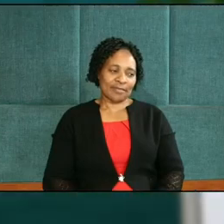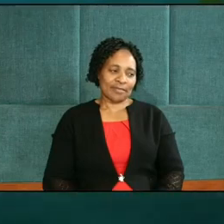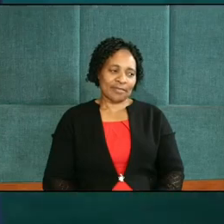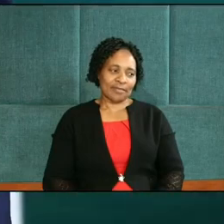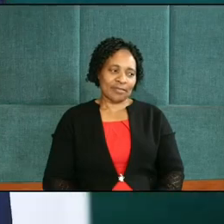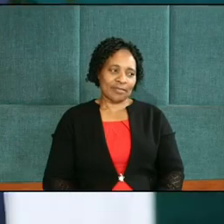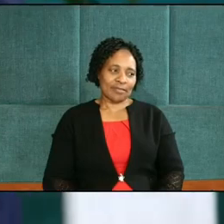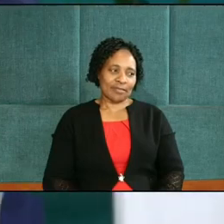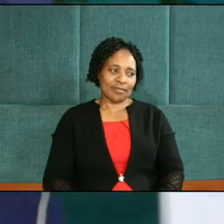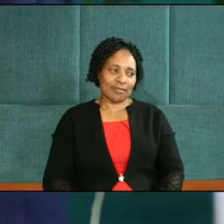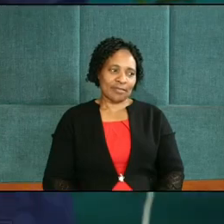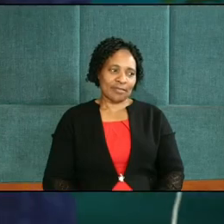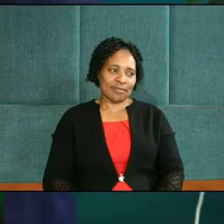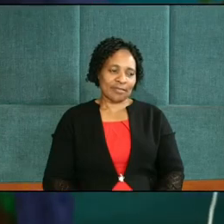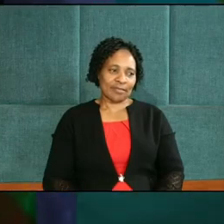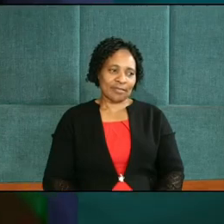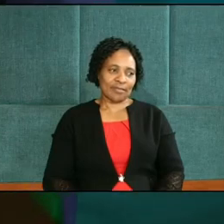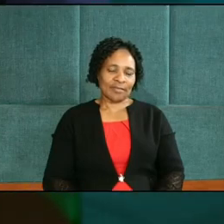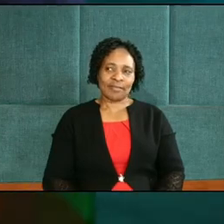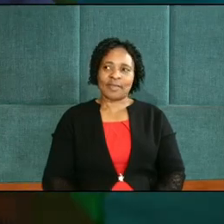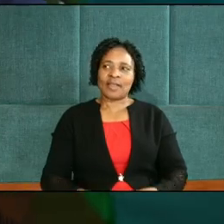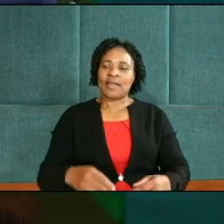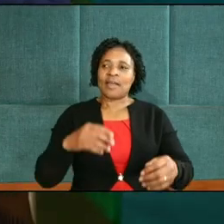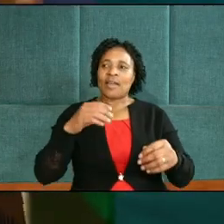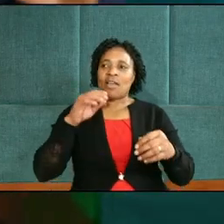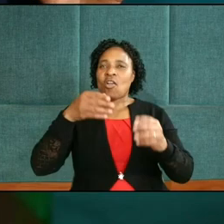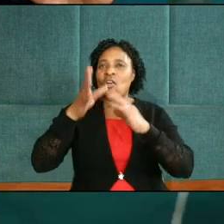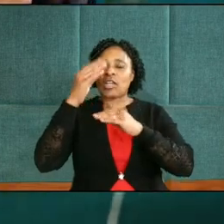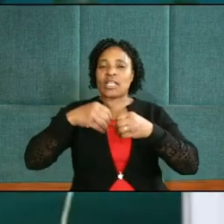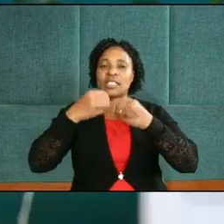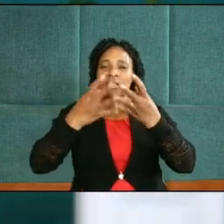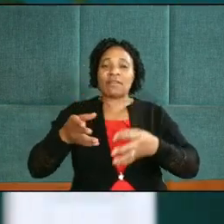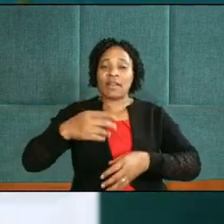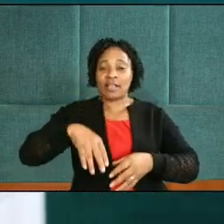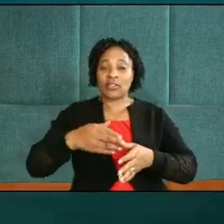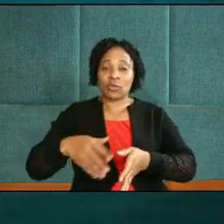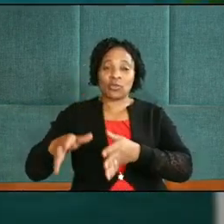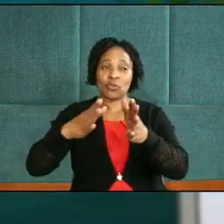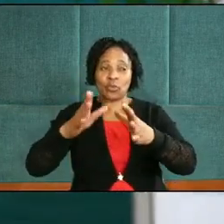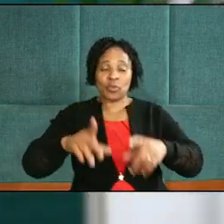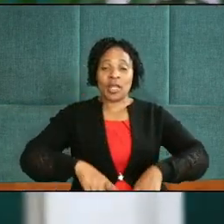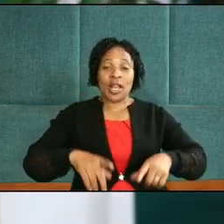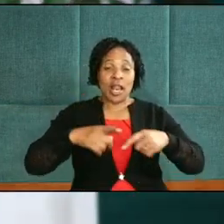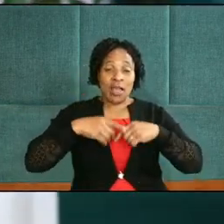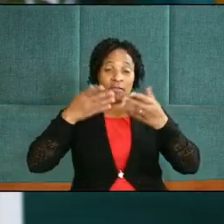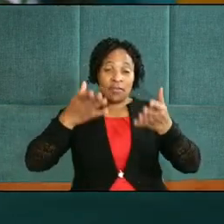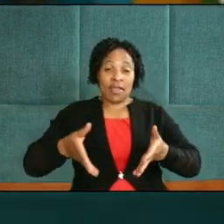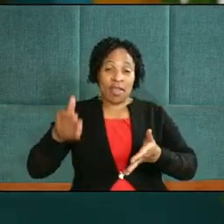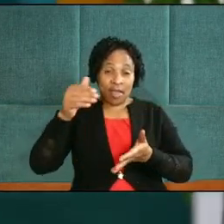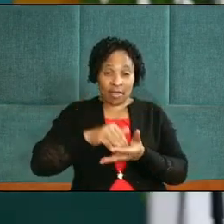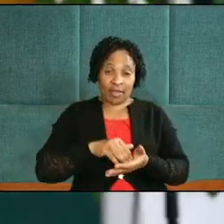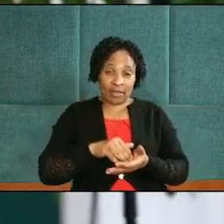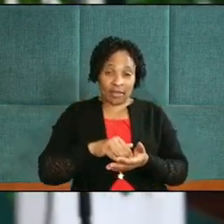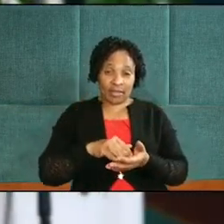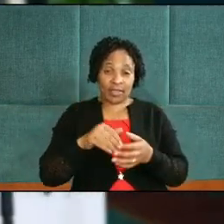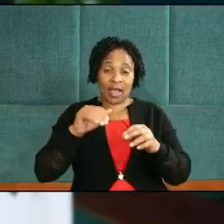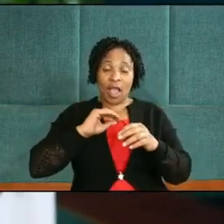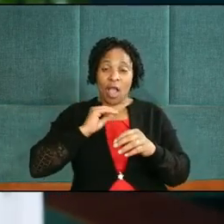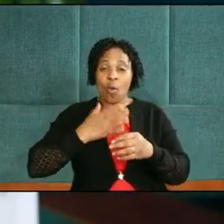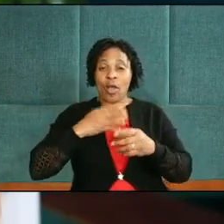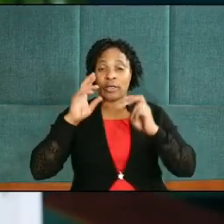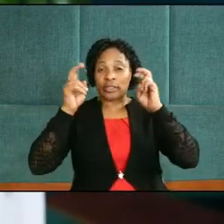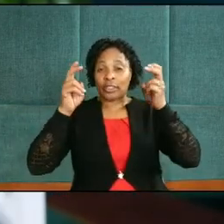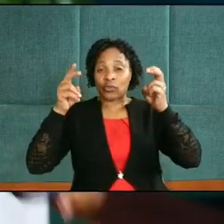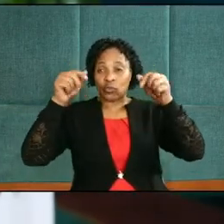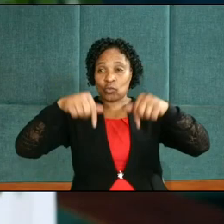be alive here again. So there's a little change on your sermon title today. I think